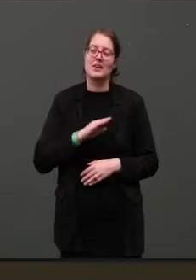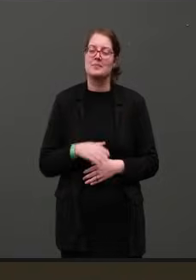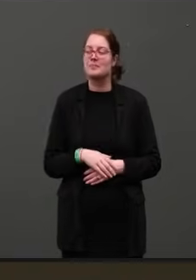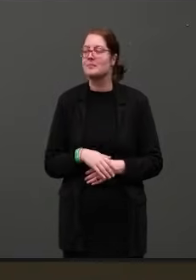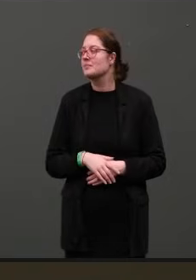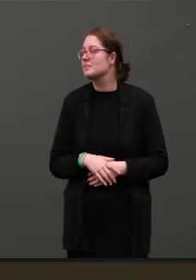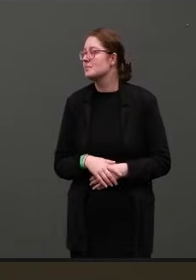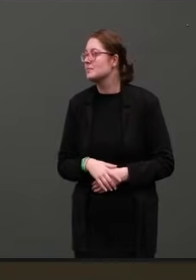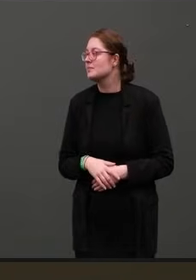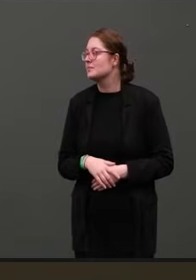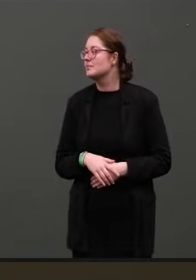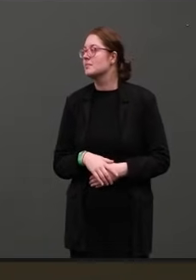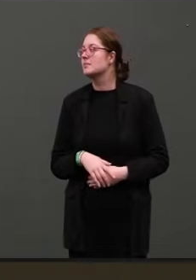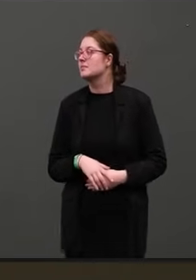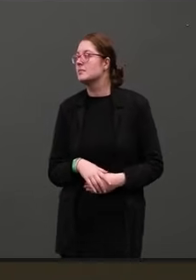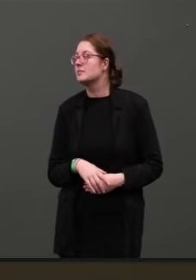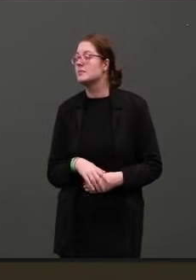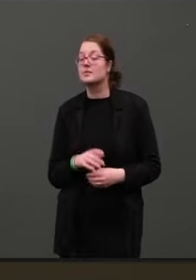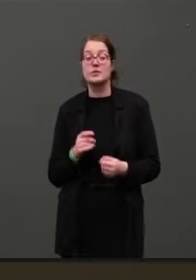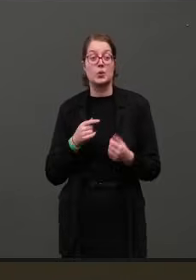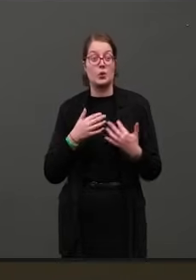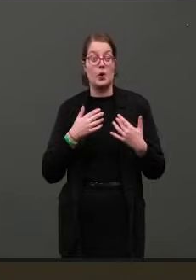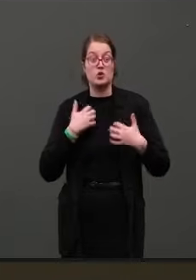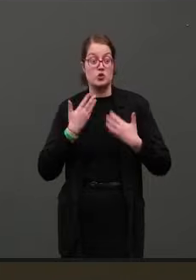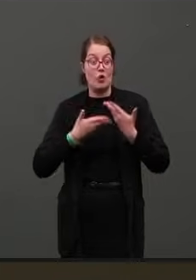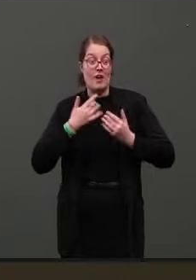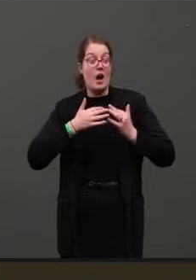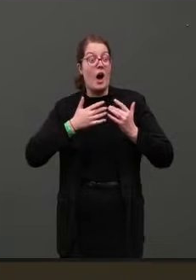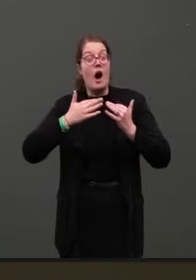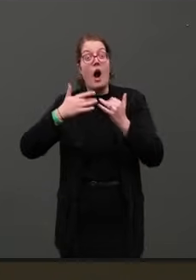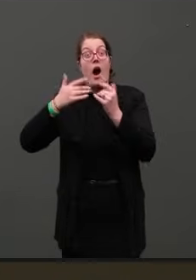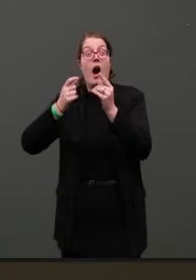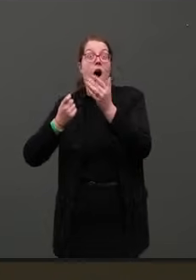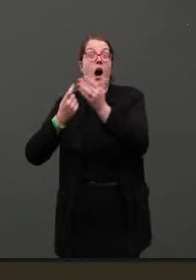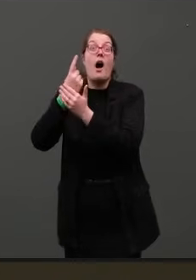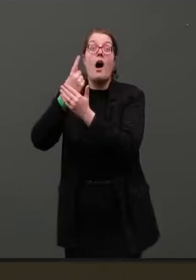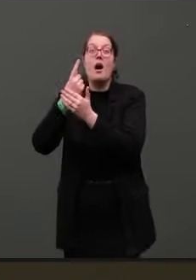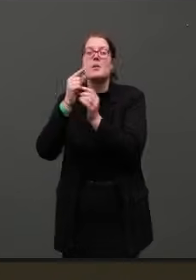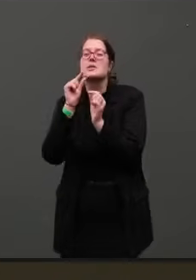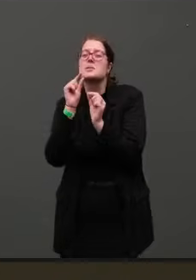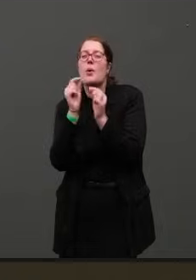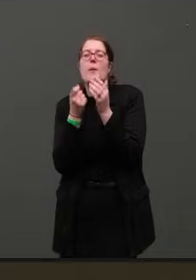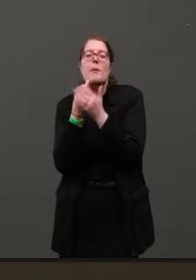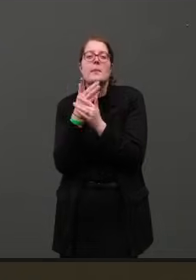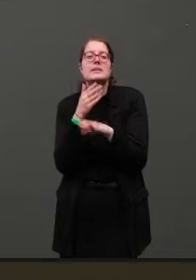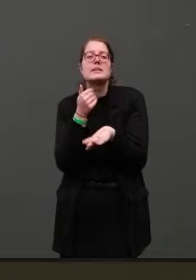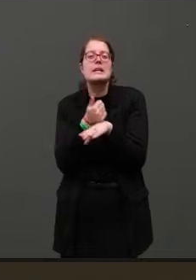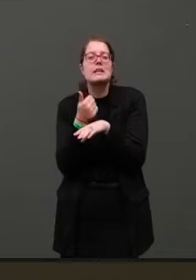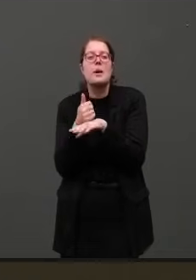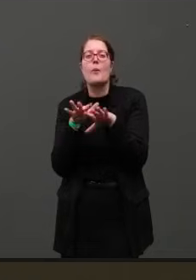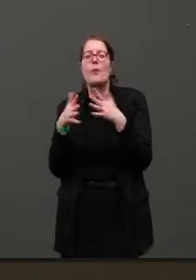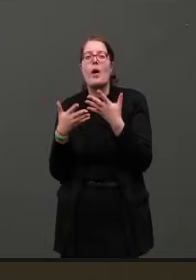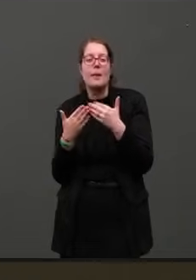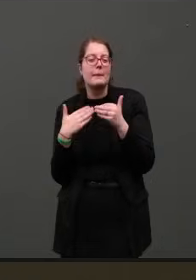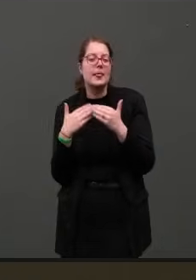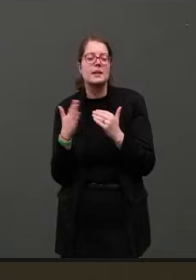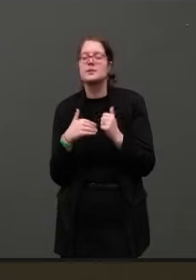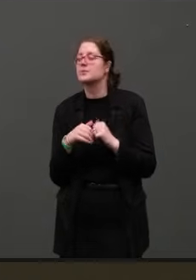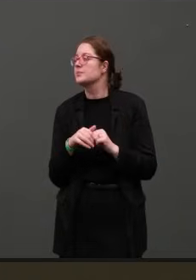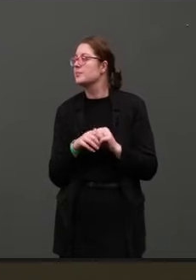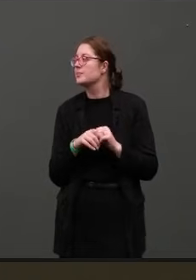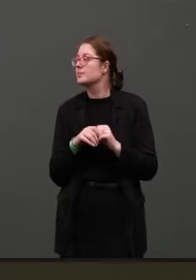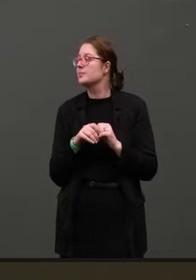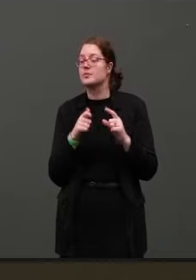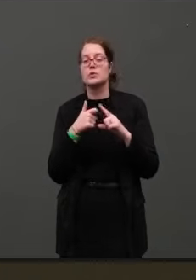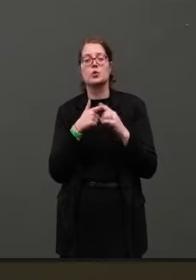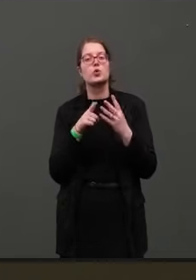to a climax, but it can also be used for smaller moments and even for aspects of setup and world building. Within Kubrick's own canon, for